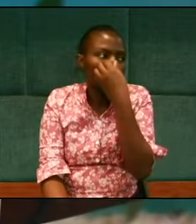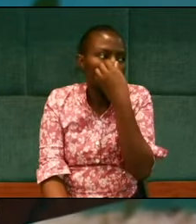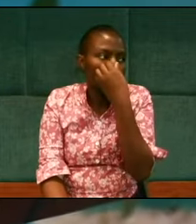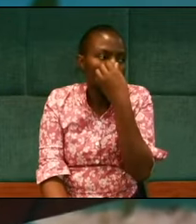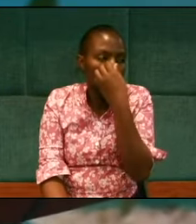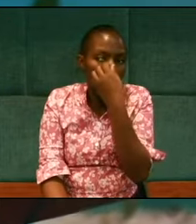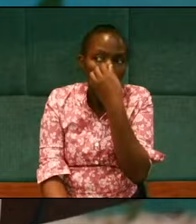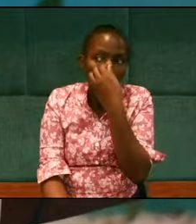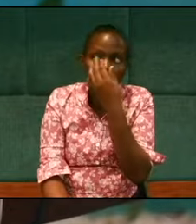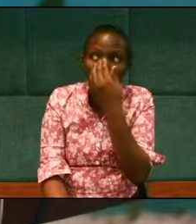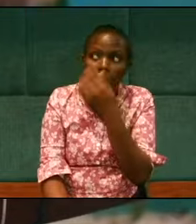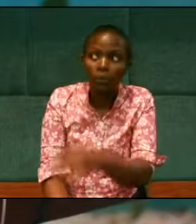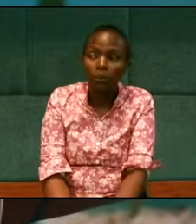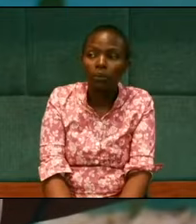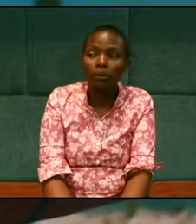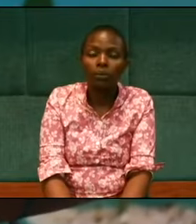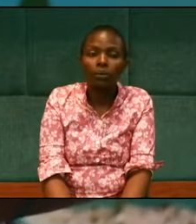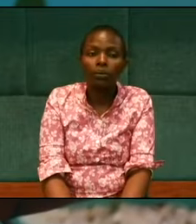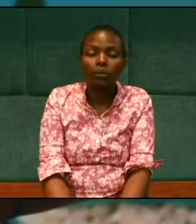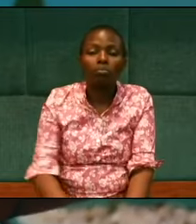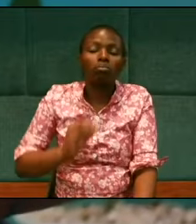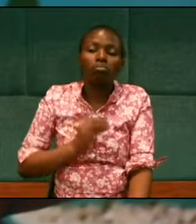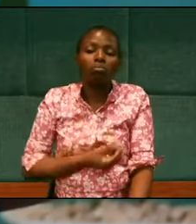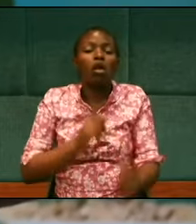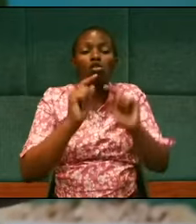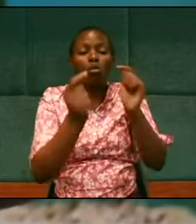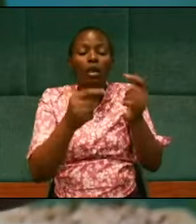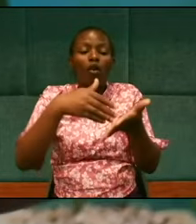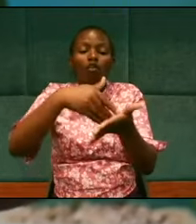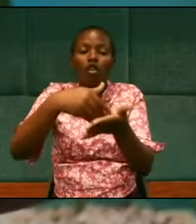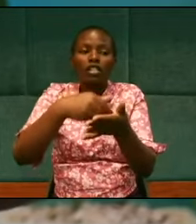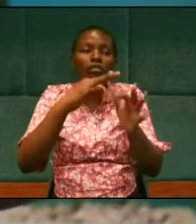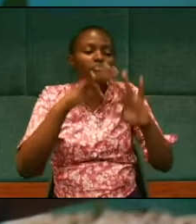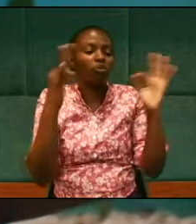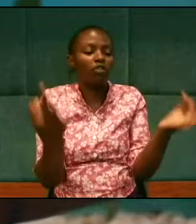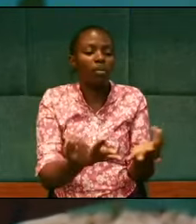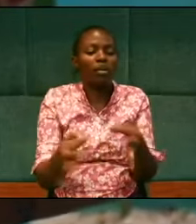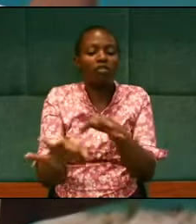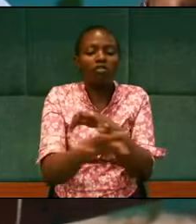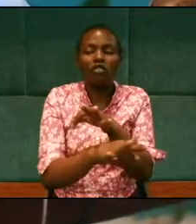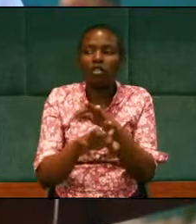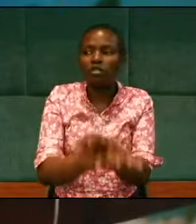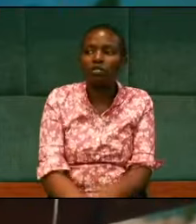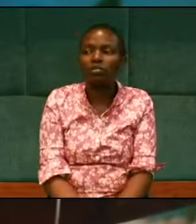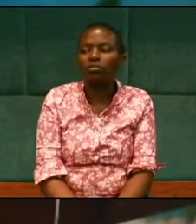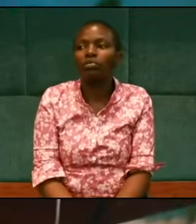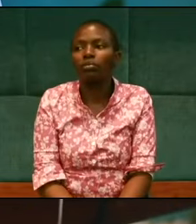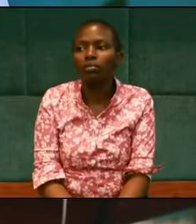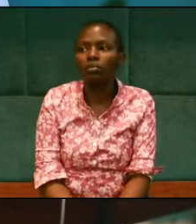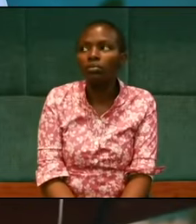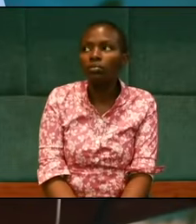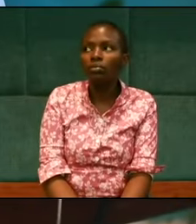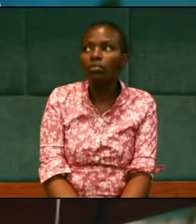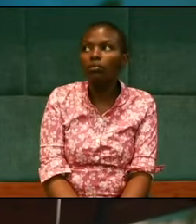Our subject, faulty family foundation, subheading, whom shall